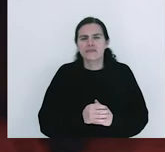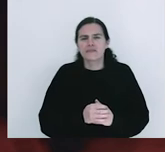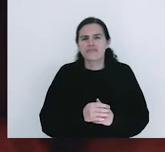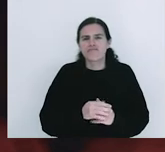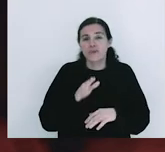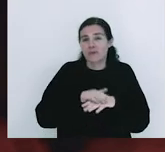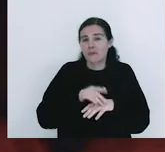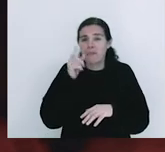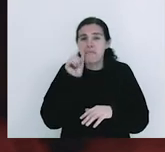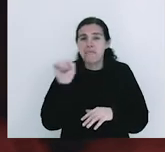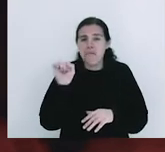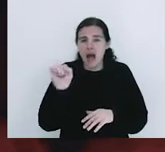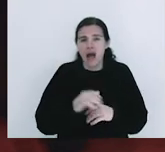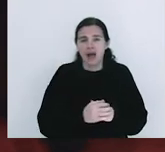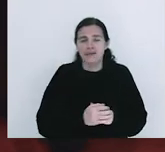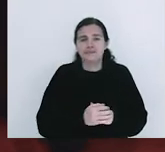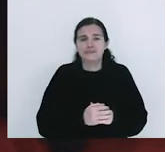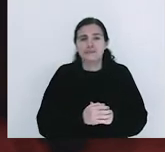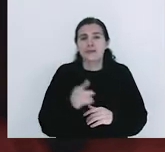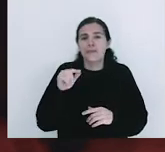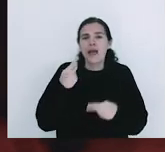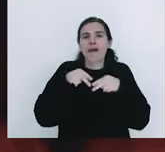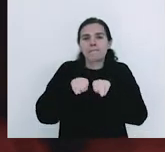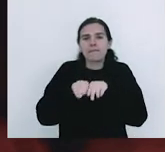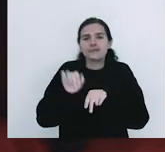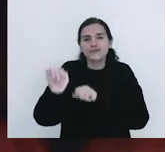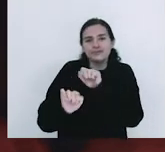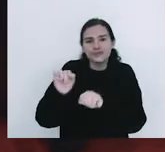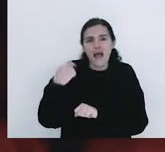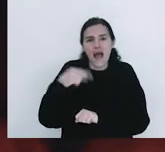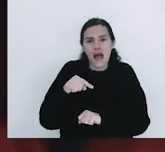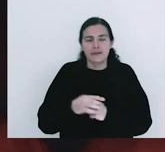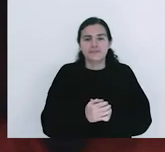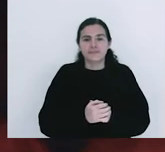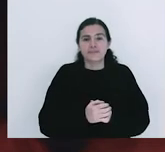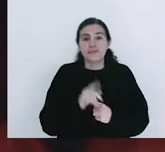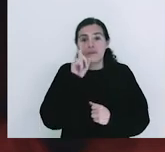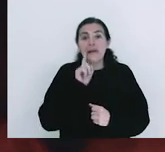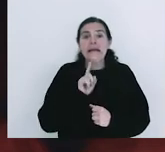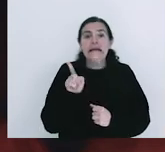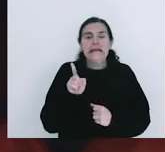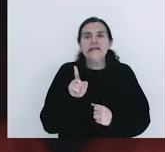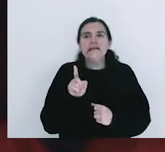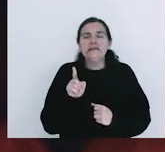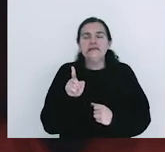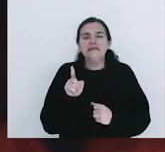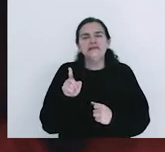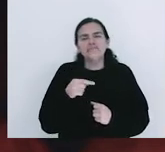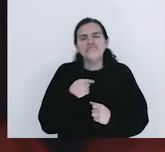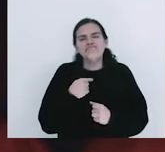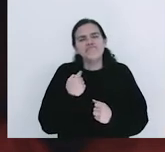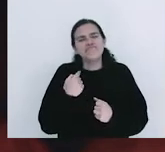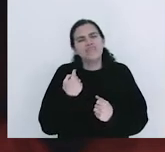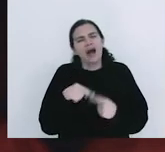by her father and his affairs. And so she had this very I would